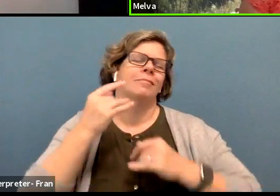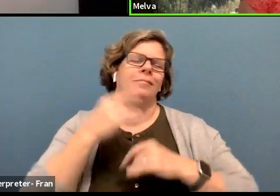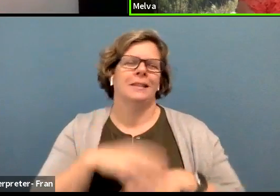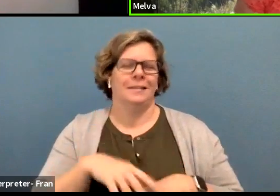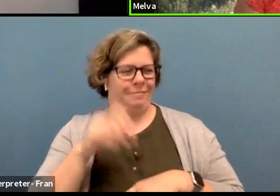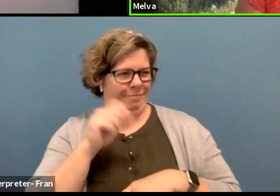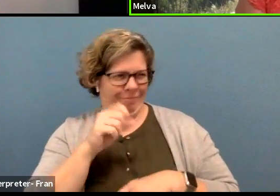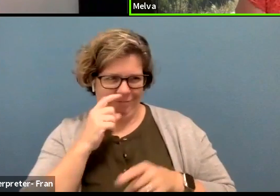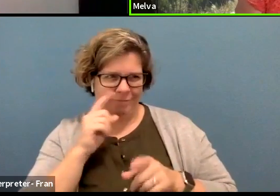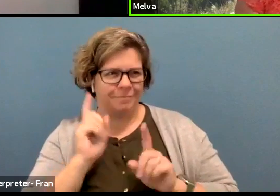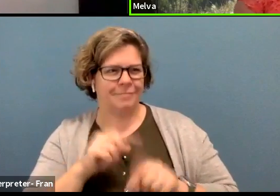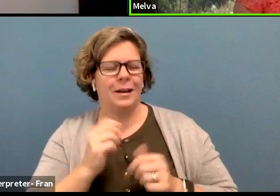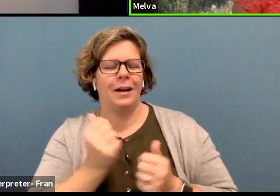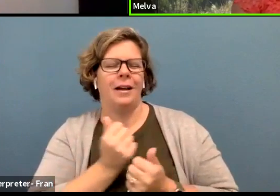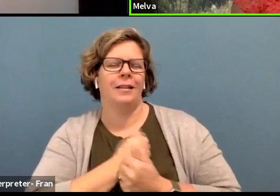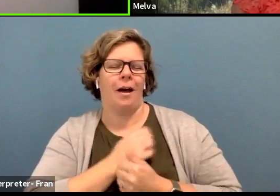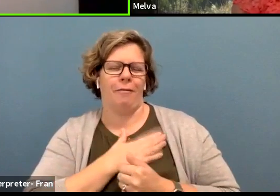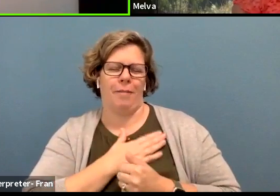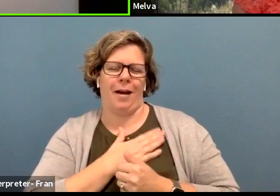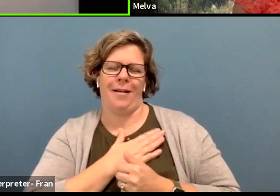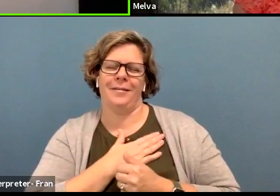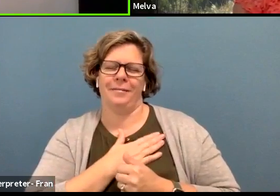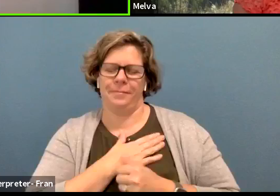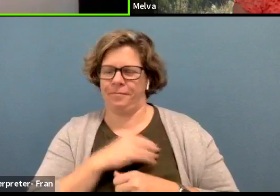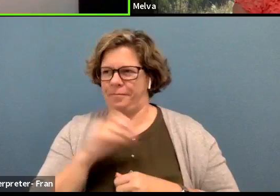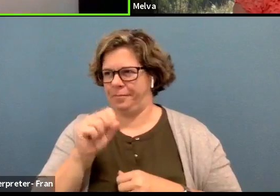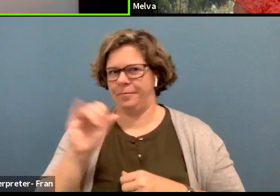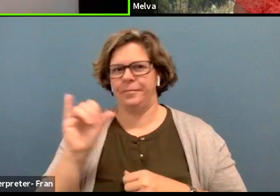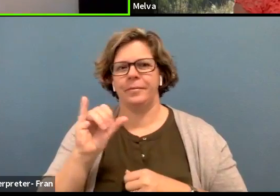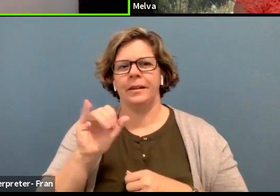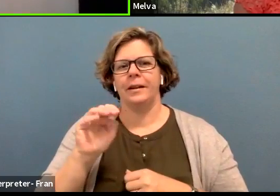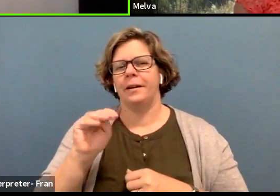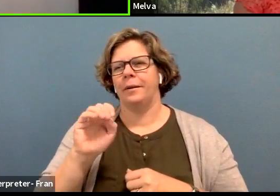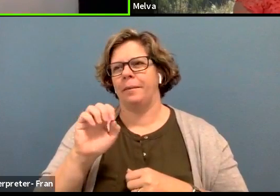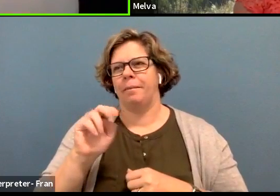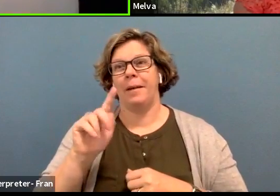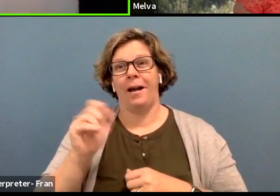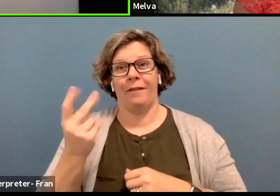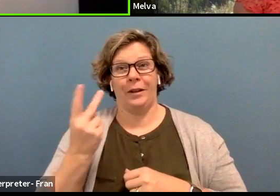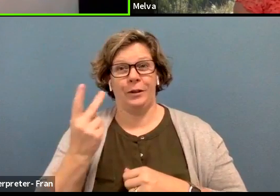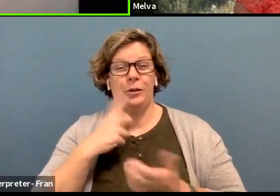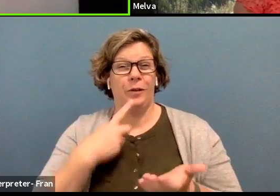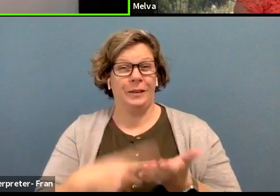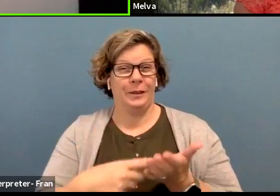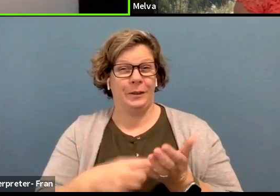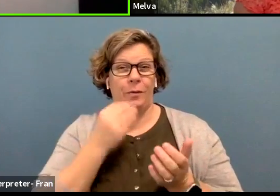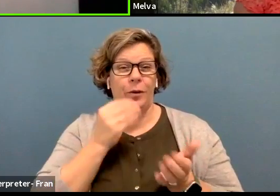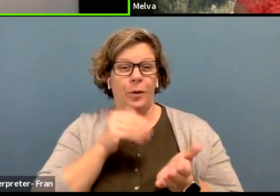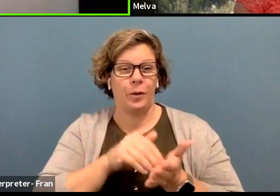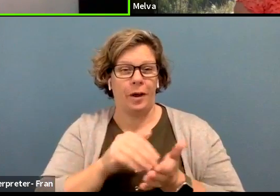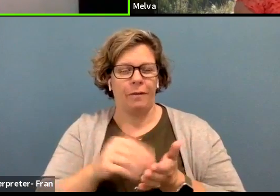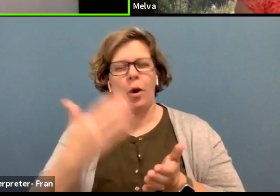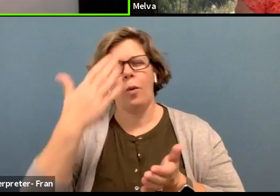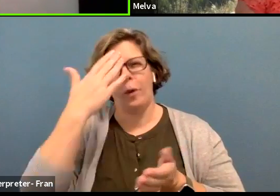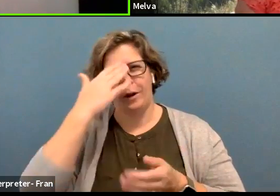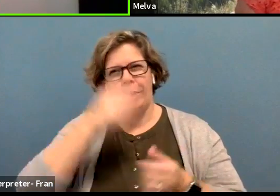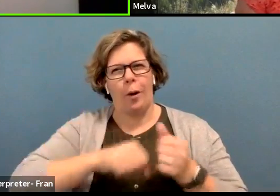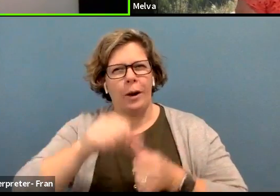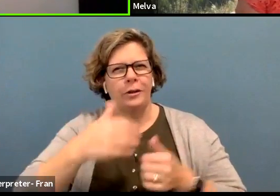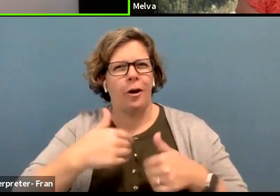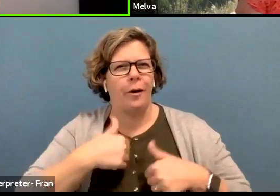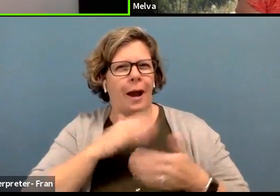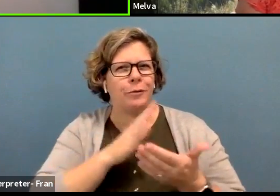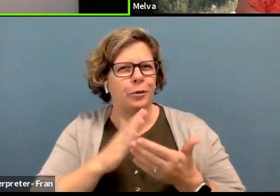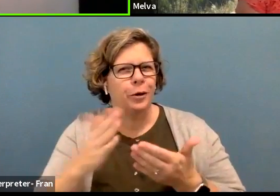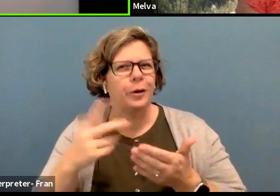Yep. I love mine. Yeah. See, Melva and I talk about food. When you know each other's appliances, you like to talk